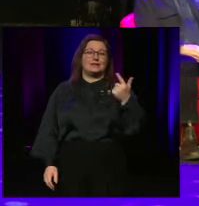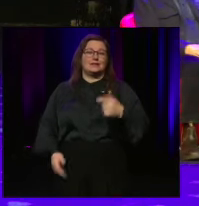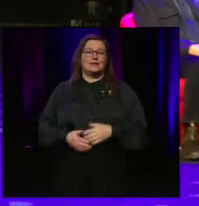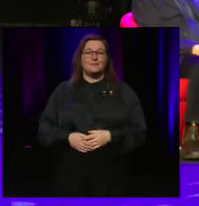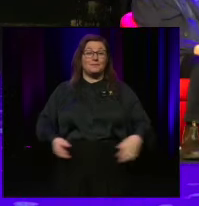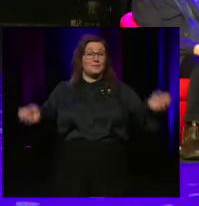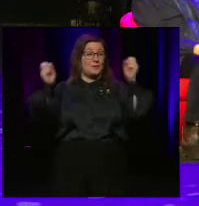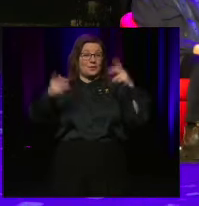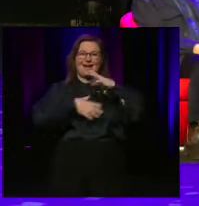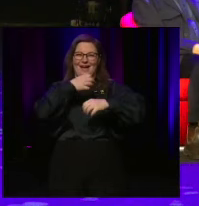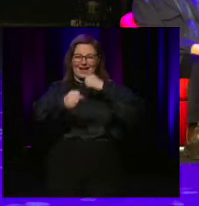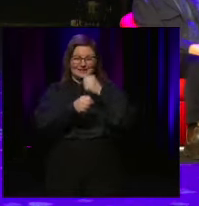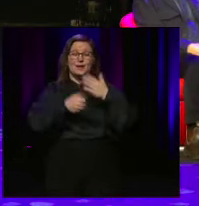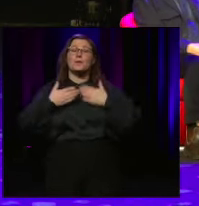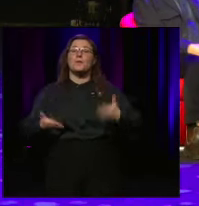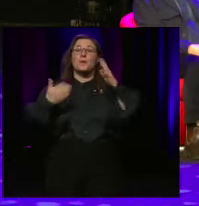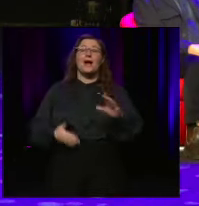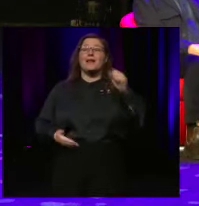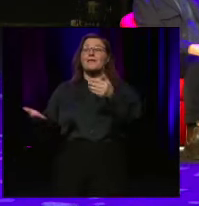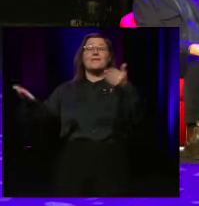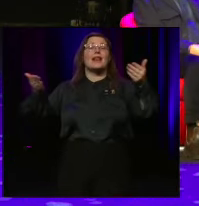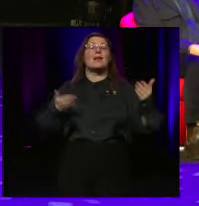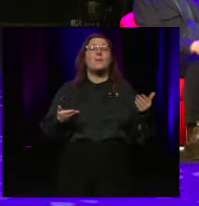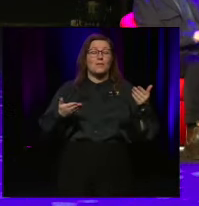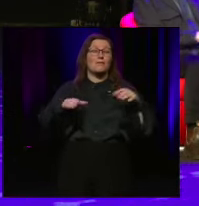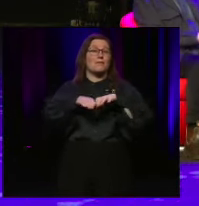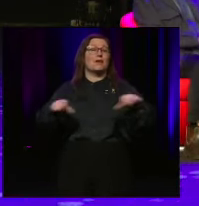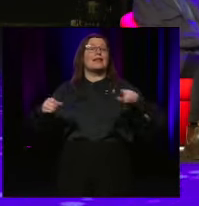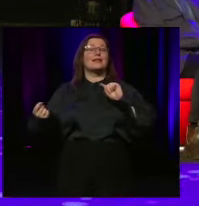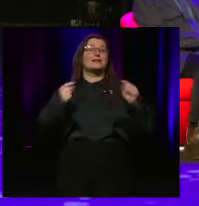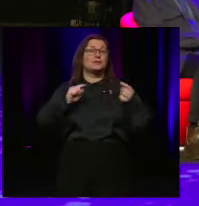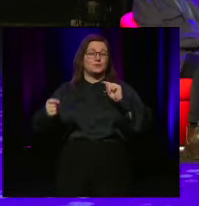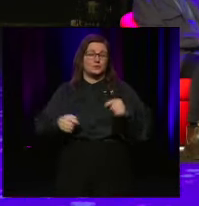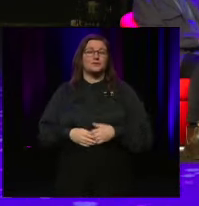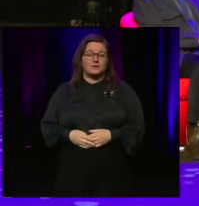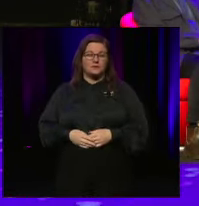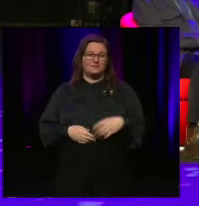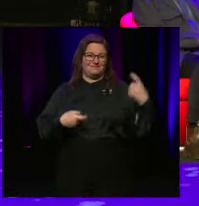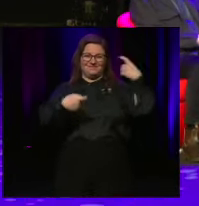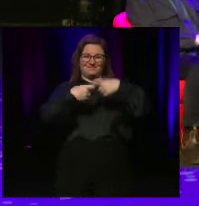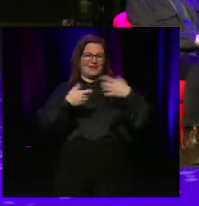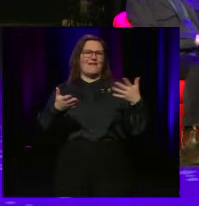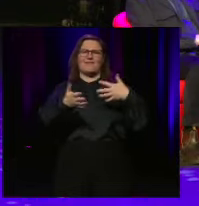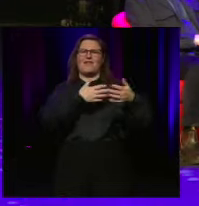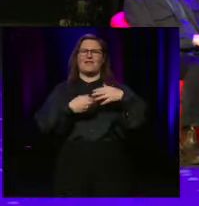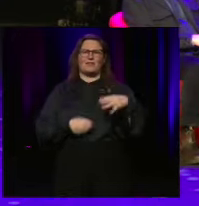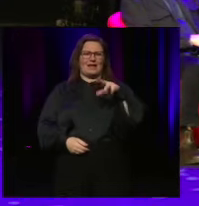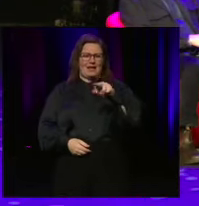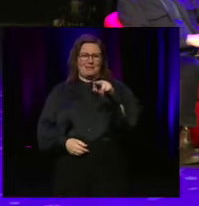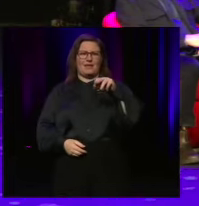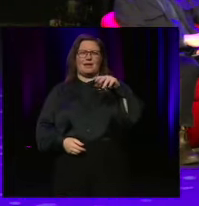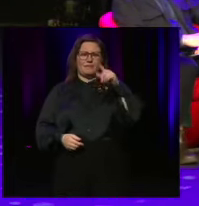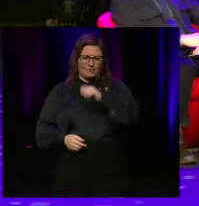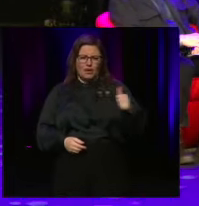Okay, so good morning everyone and welcome to this panel discussion on the question of why human rights are needed